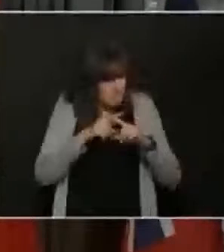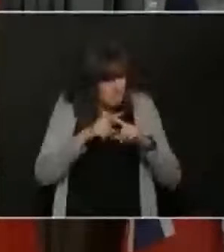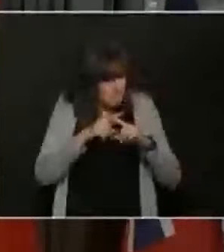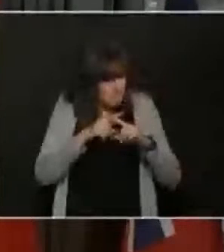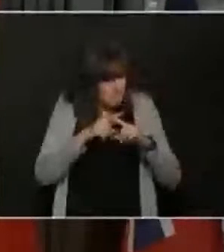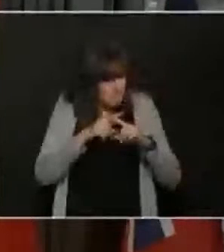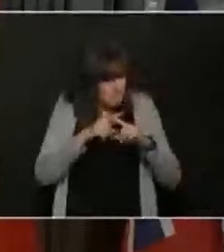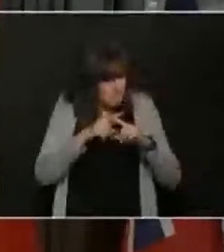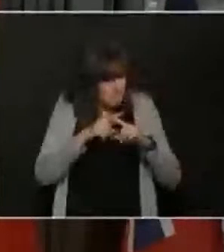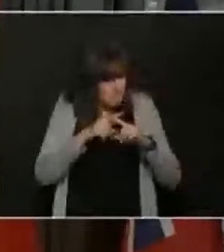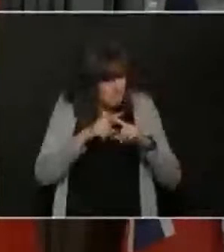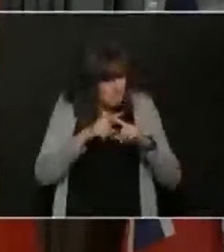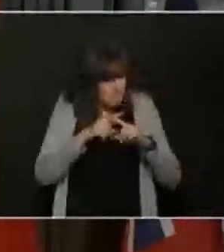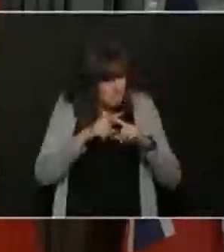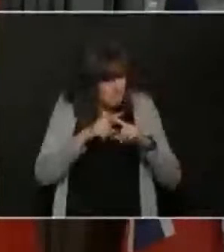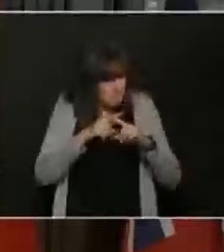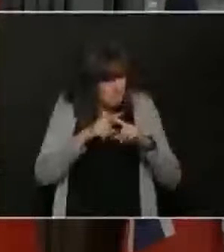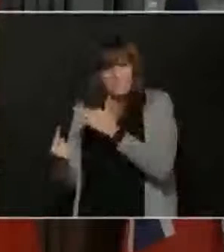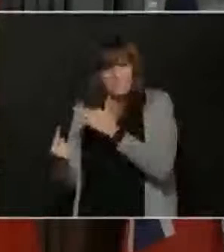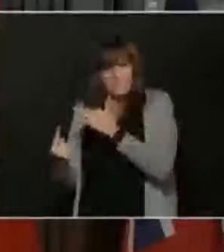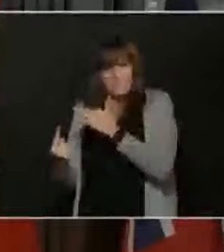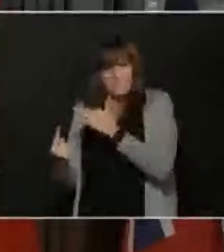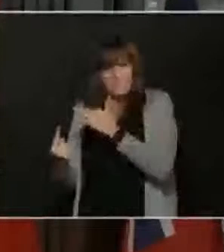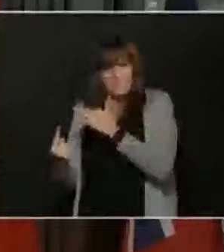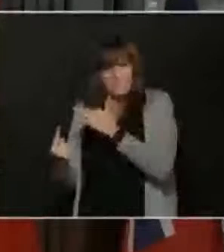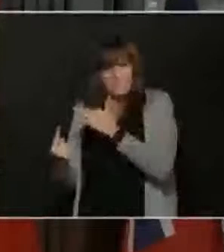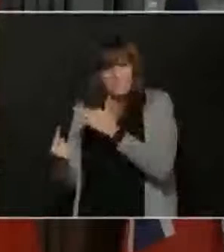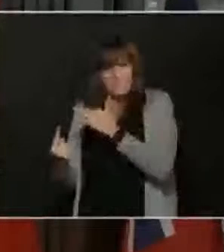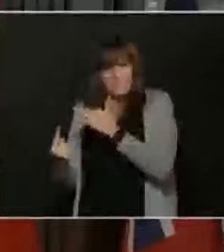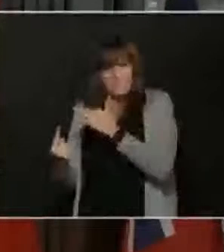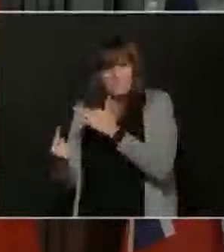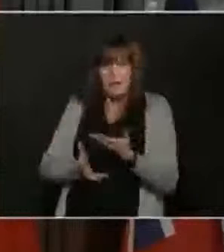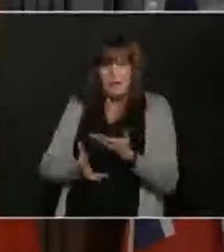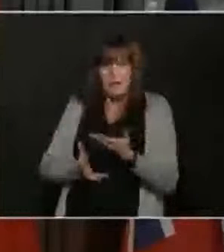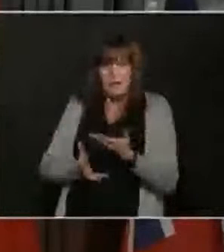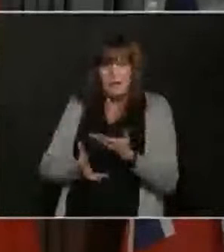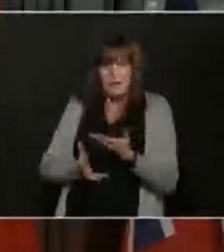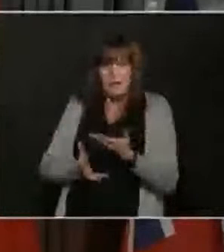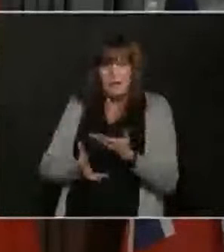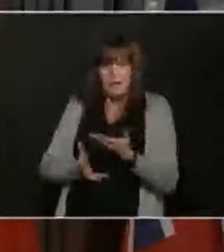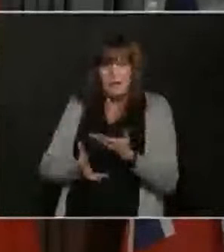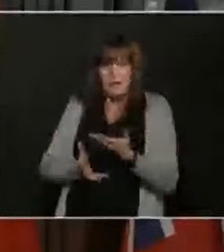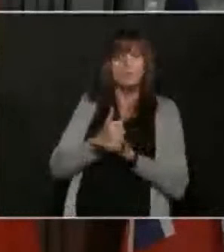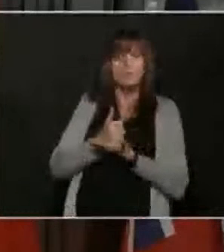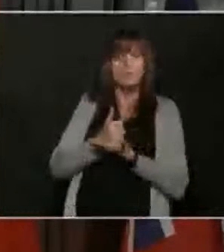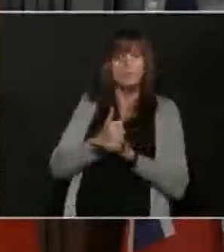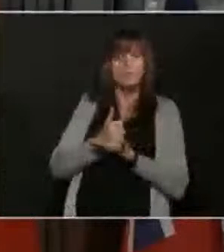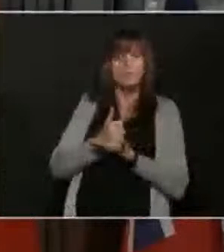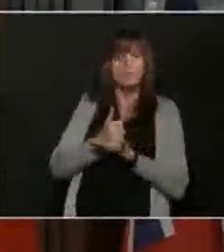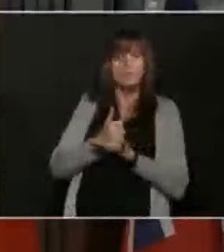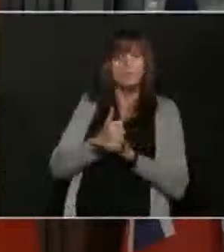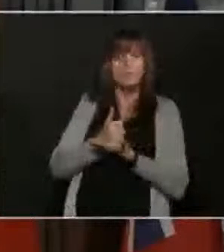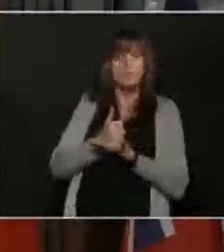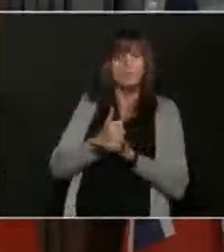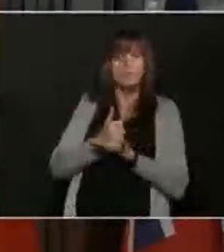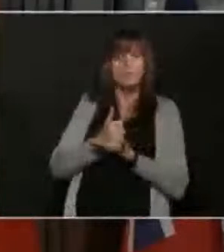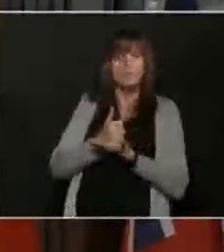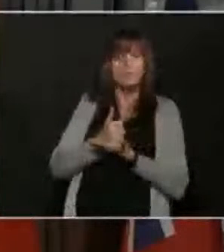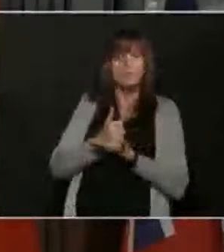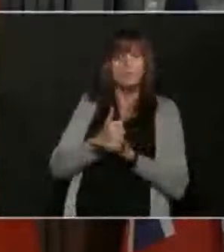into the numbers in today's briefing, I want to say a special thanks as well to Dr. Adalsteinn and her team, who have been instrumental in producing